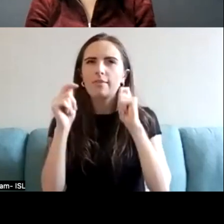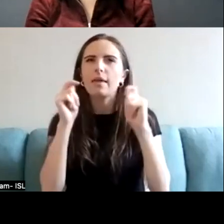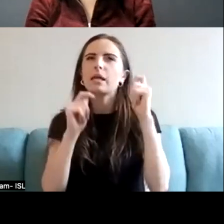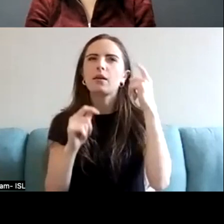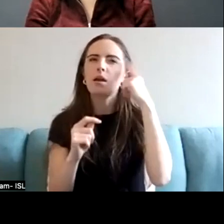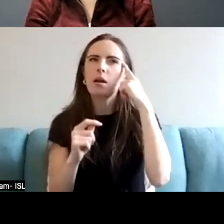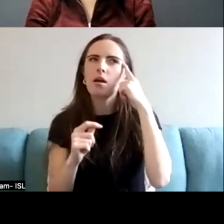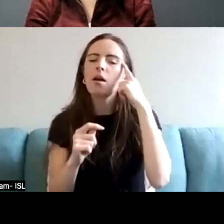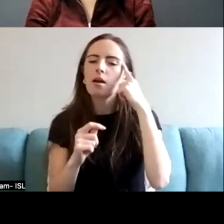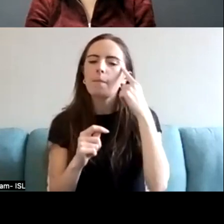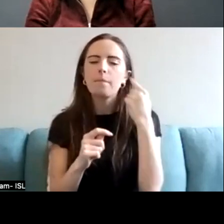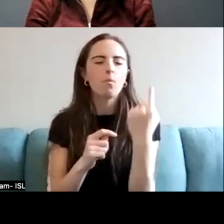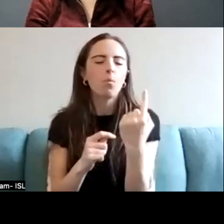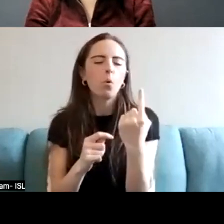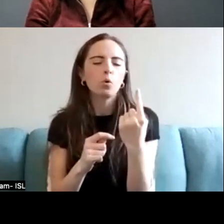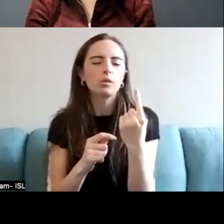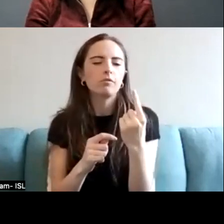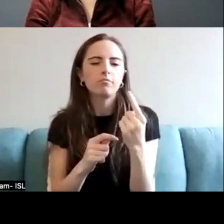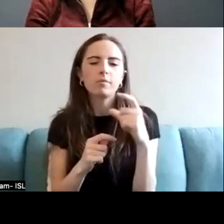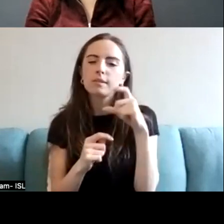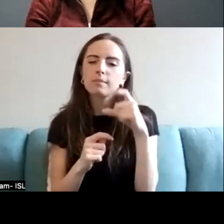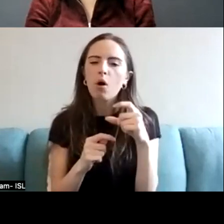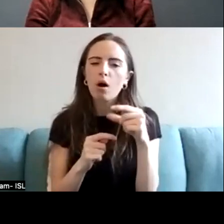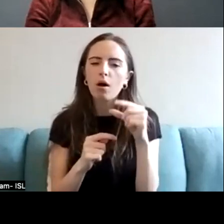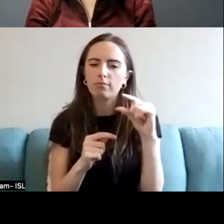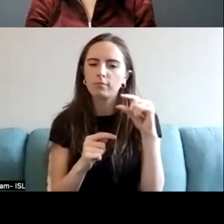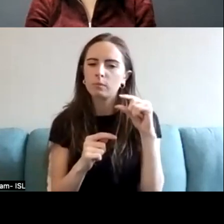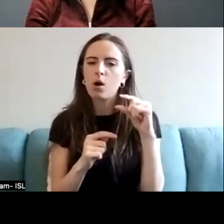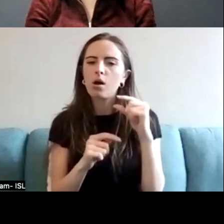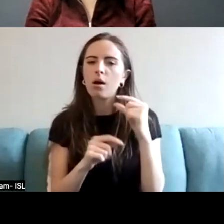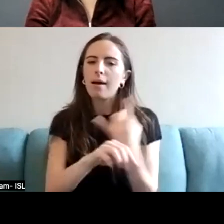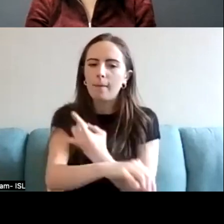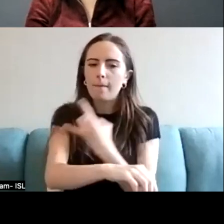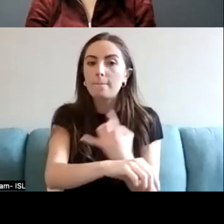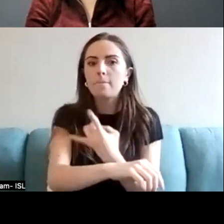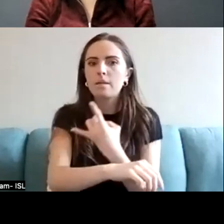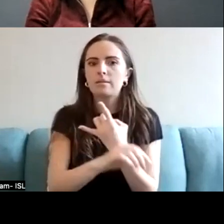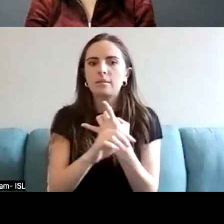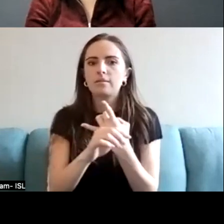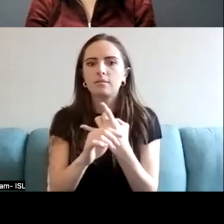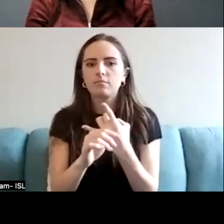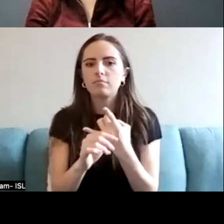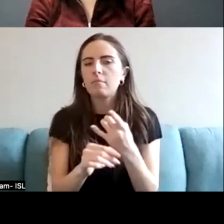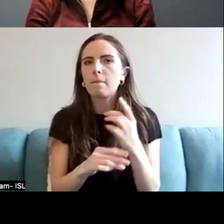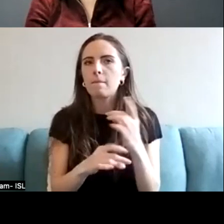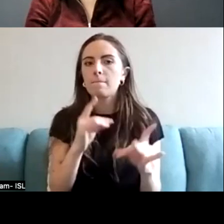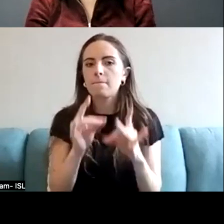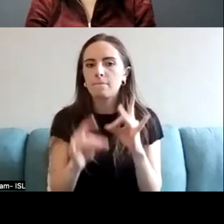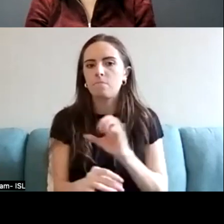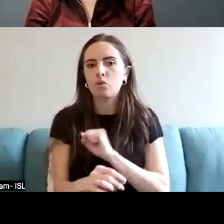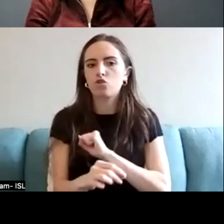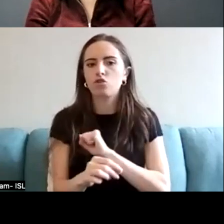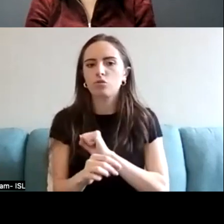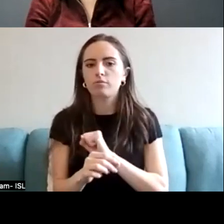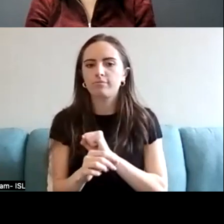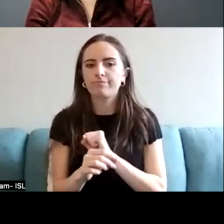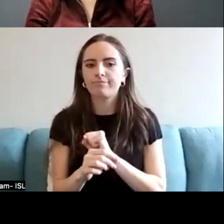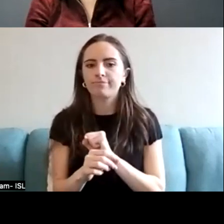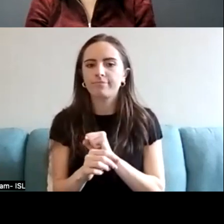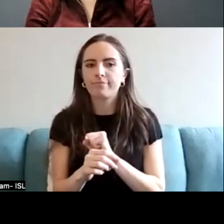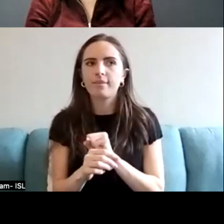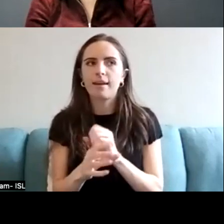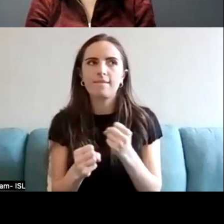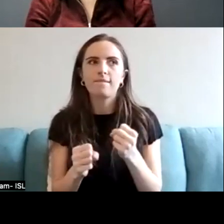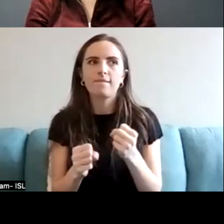think and think of that one small step that you might be able to take to ensure that we are providing and putting out